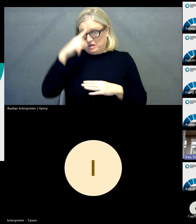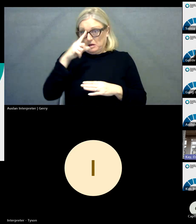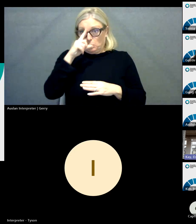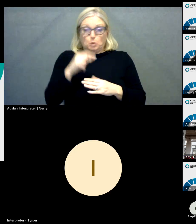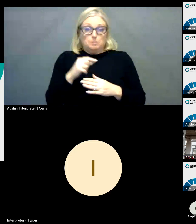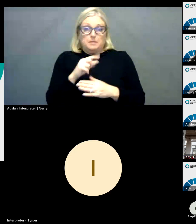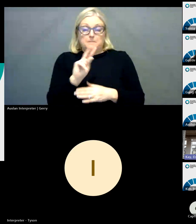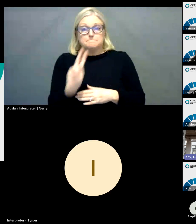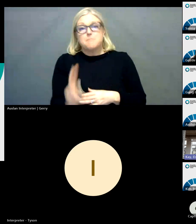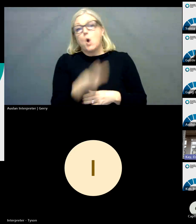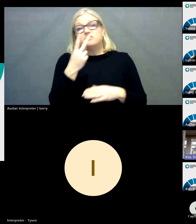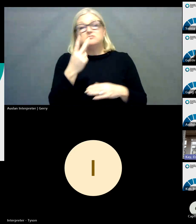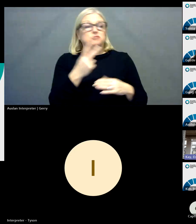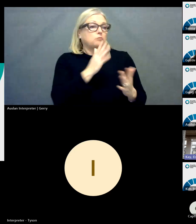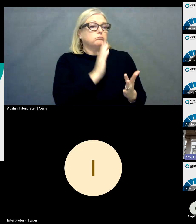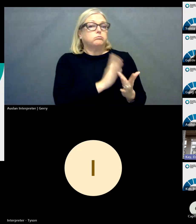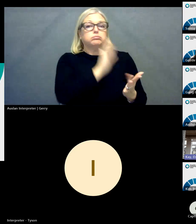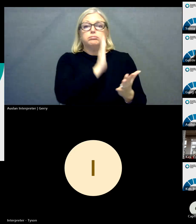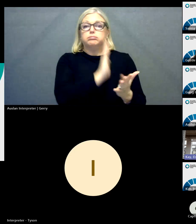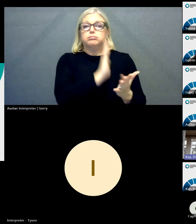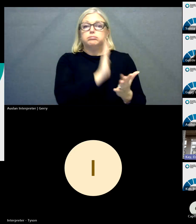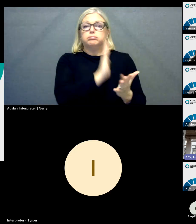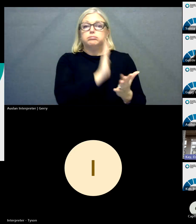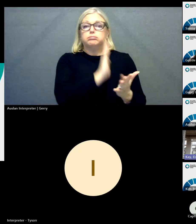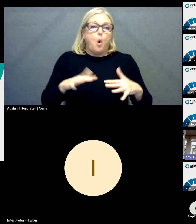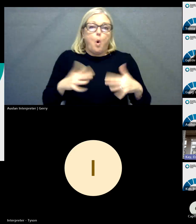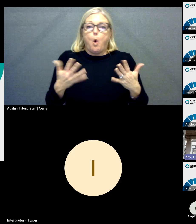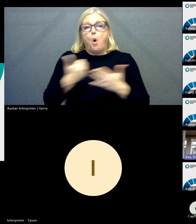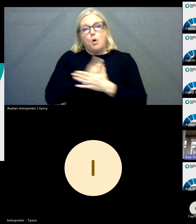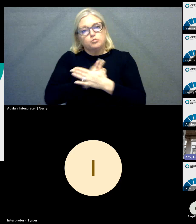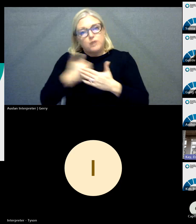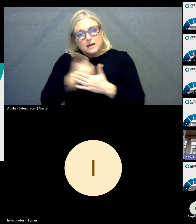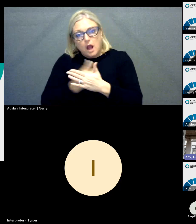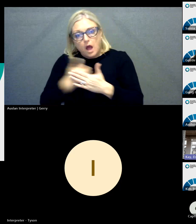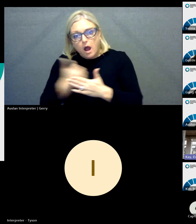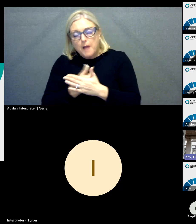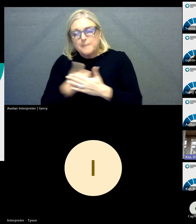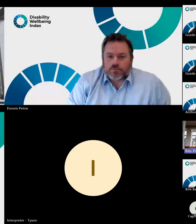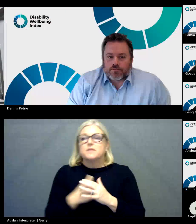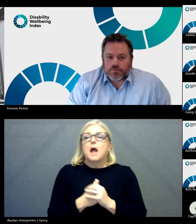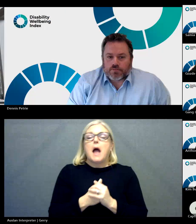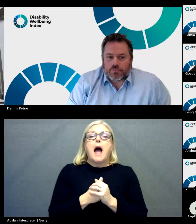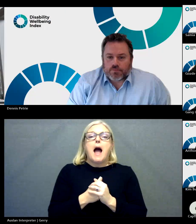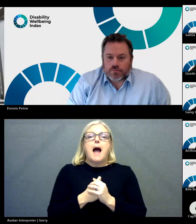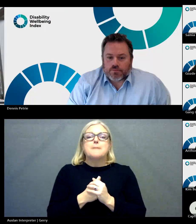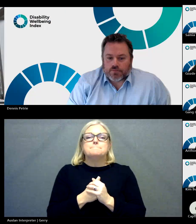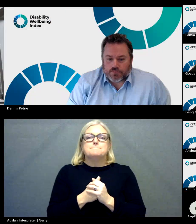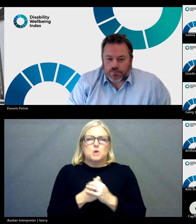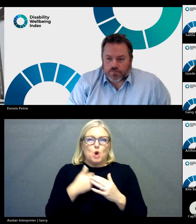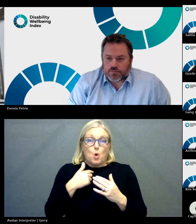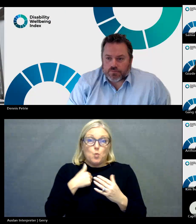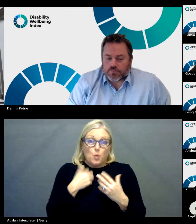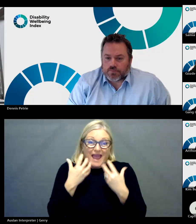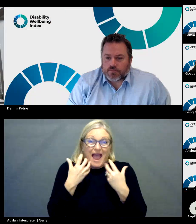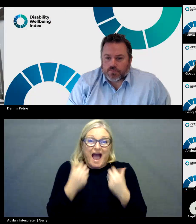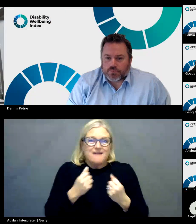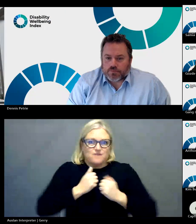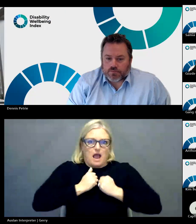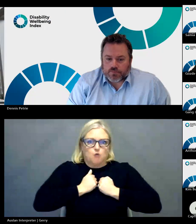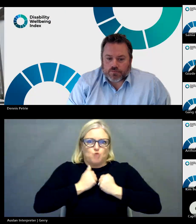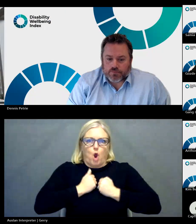it alongside participant outcome surveys that we currently have,